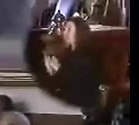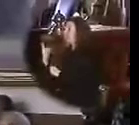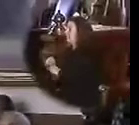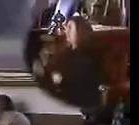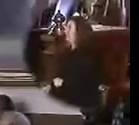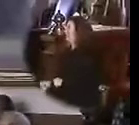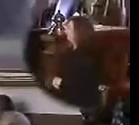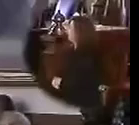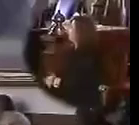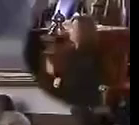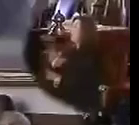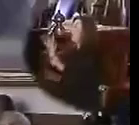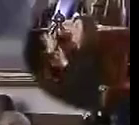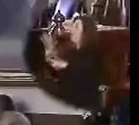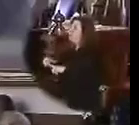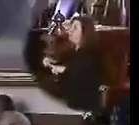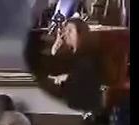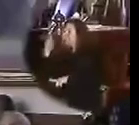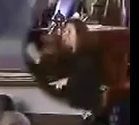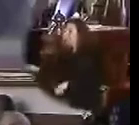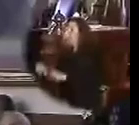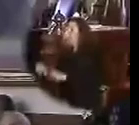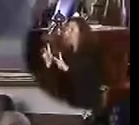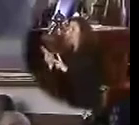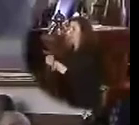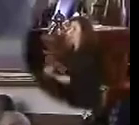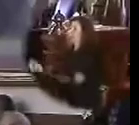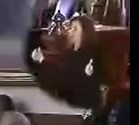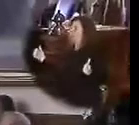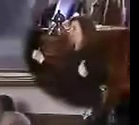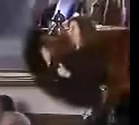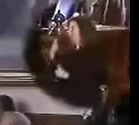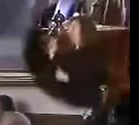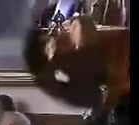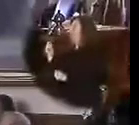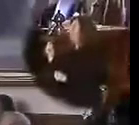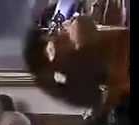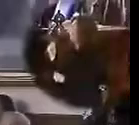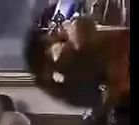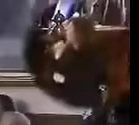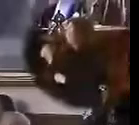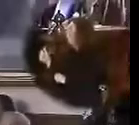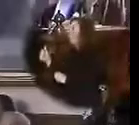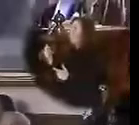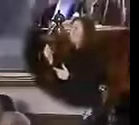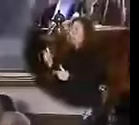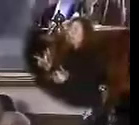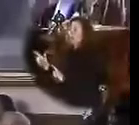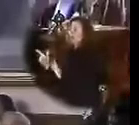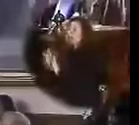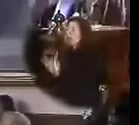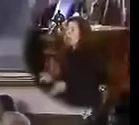Texas. And I hate to see that window of opportunity squandered because we don't let a bill come to the floor that the